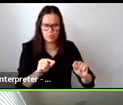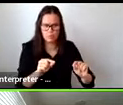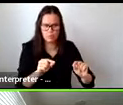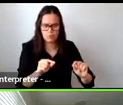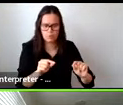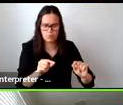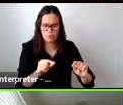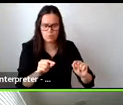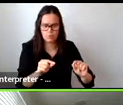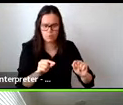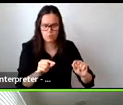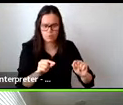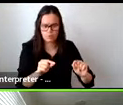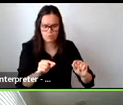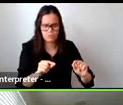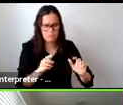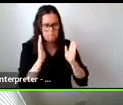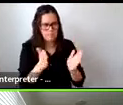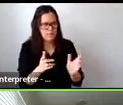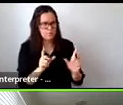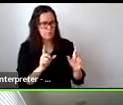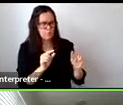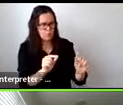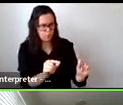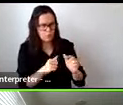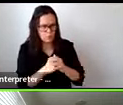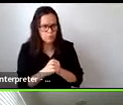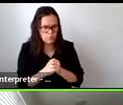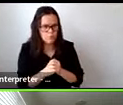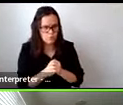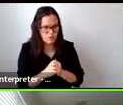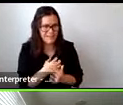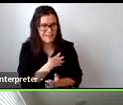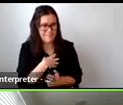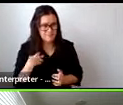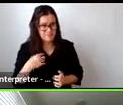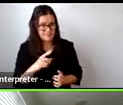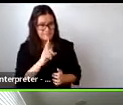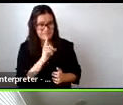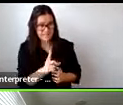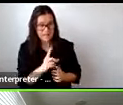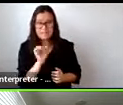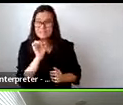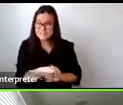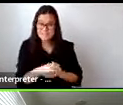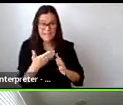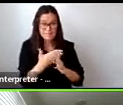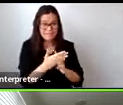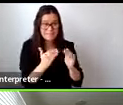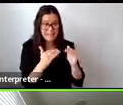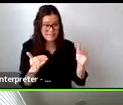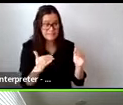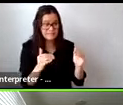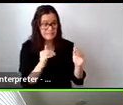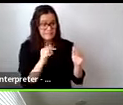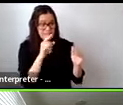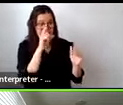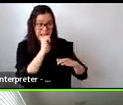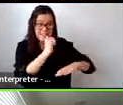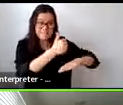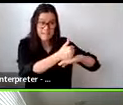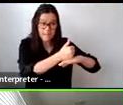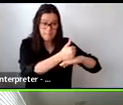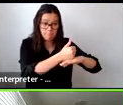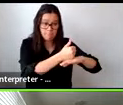enact to achieve that goal. Federally, we've allowed for the creation of accessibility standards, but we've not required that they